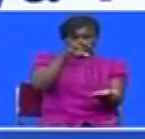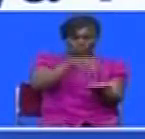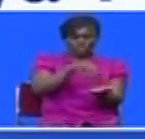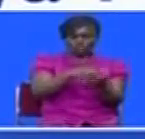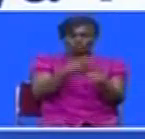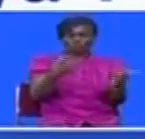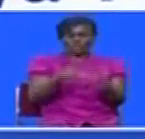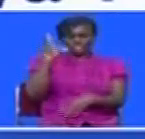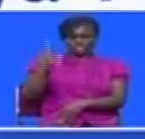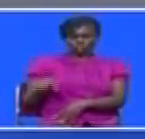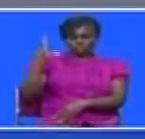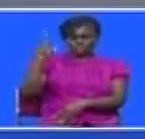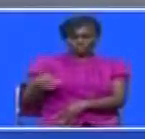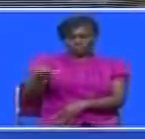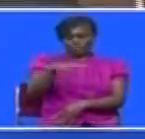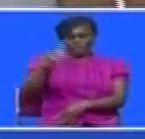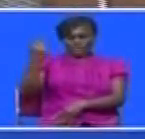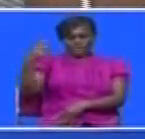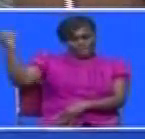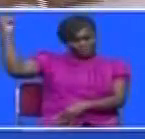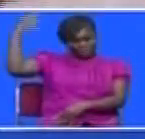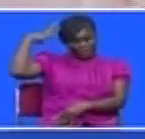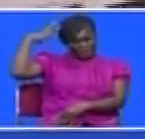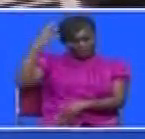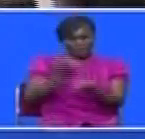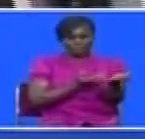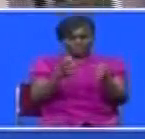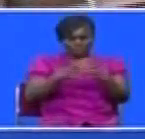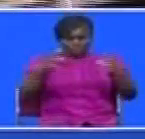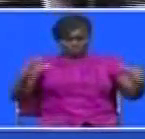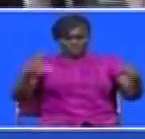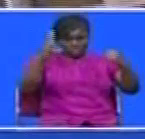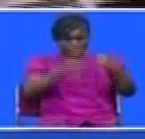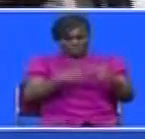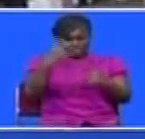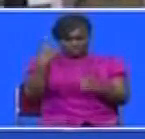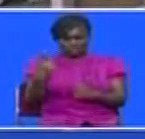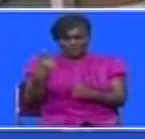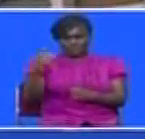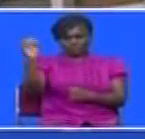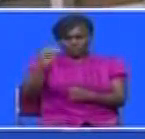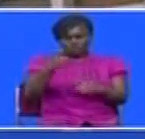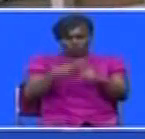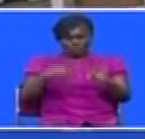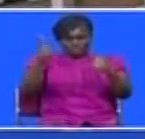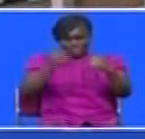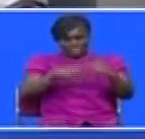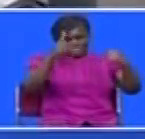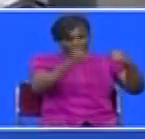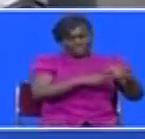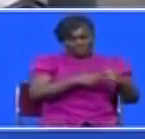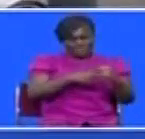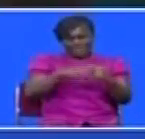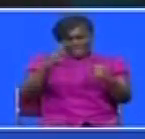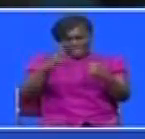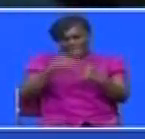coming from cheaper sources. Kenya Power's electricity sales grew to 7130 million units, up from 6790 million